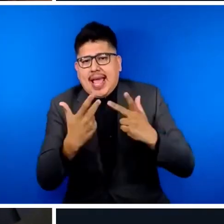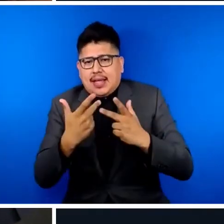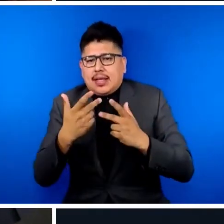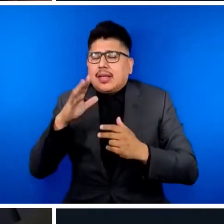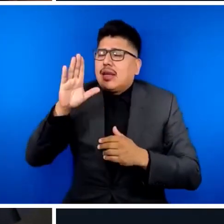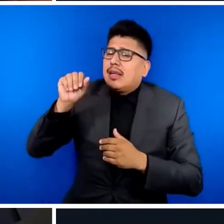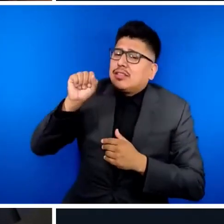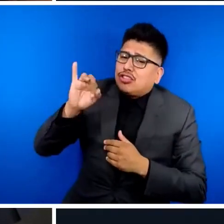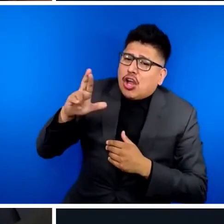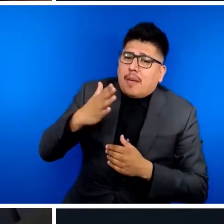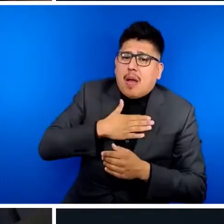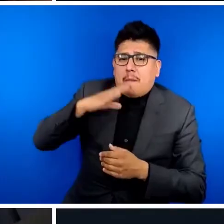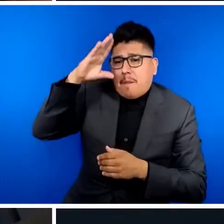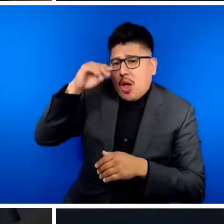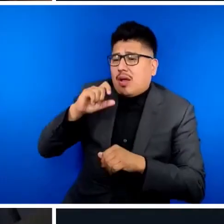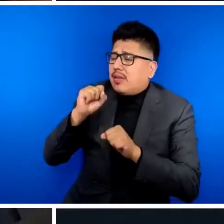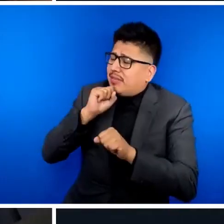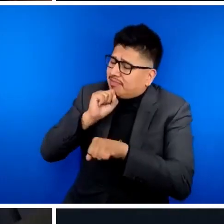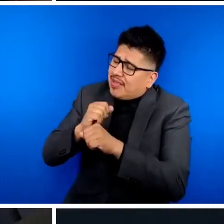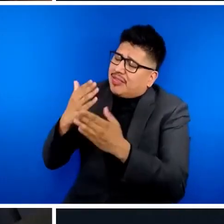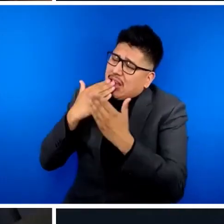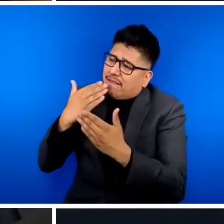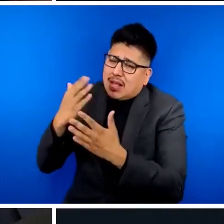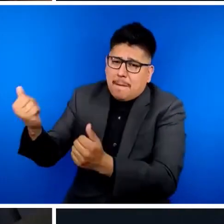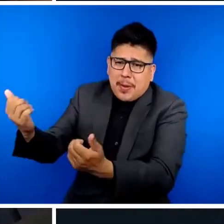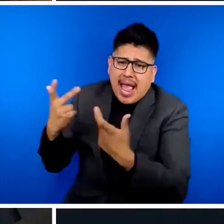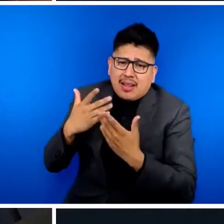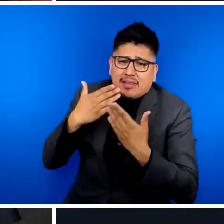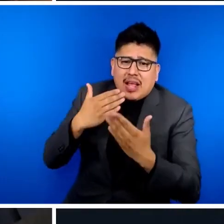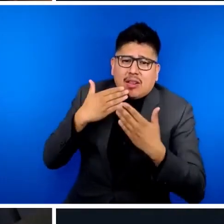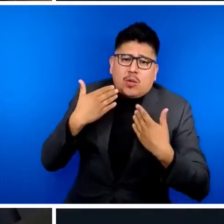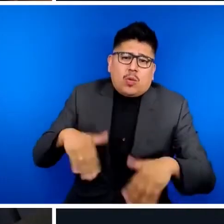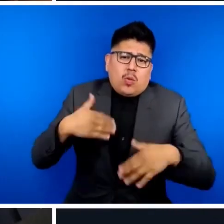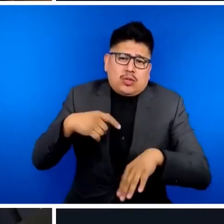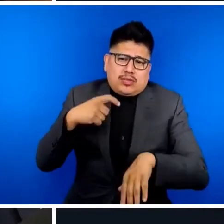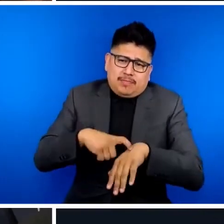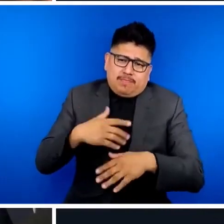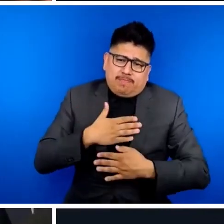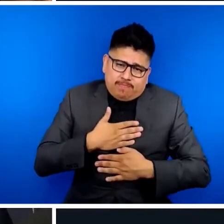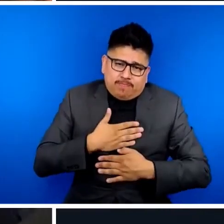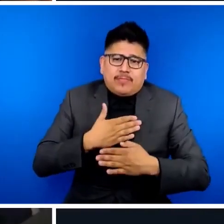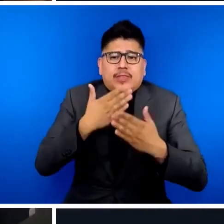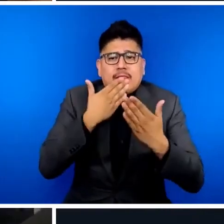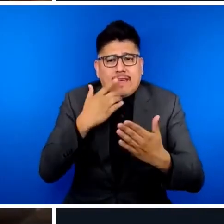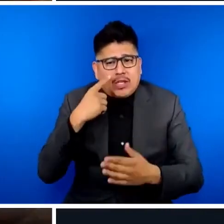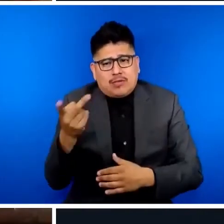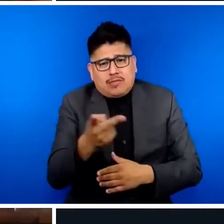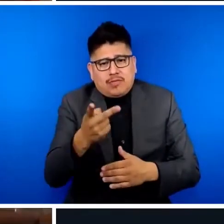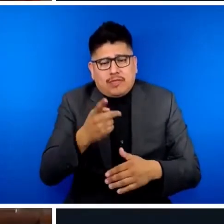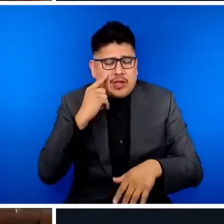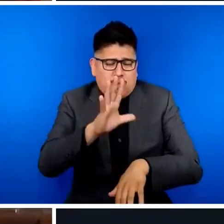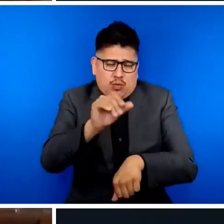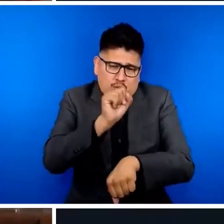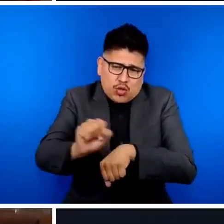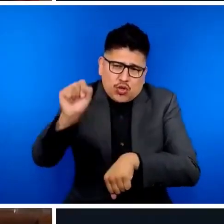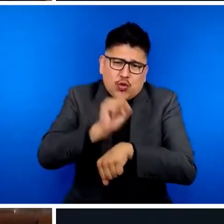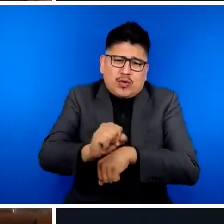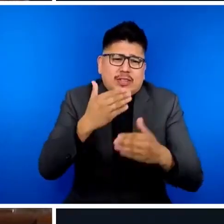back." What a period of time that was, but we got them all back. So thank you both very much. Great job.